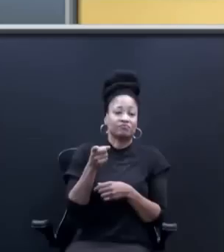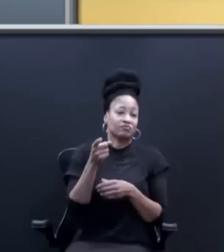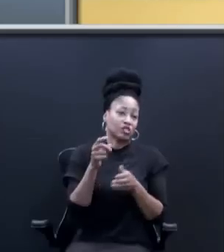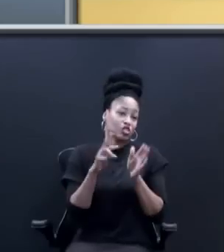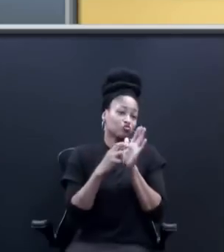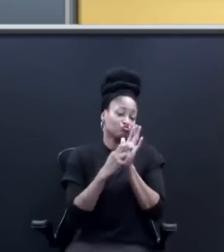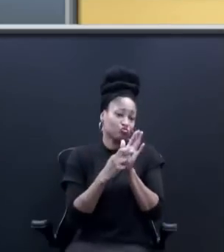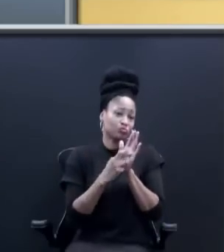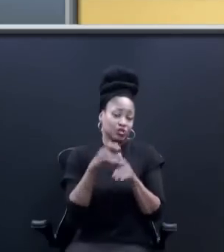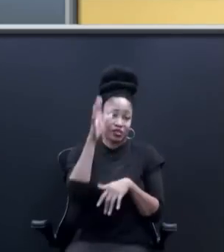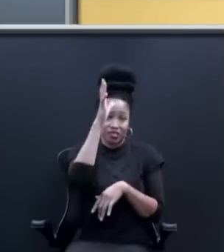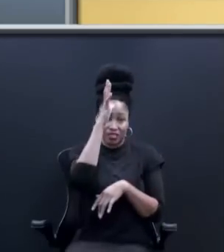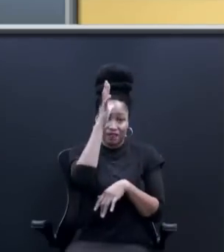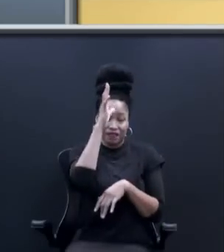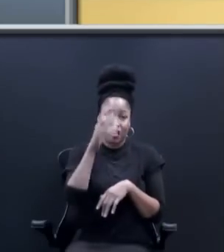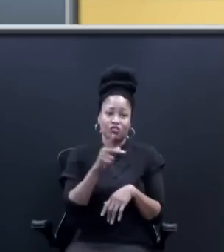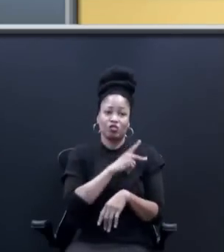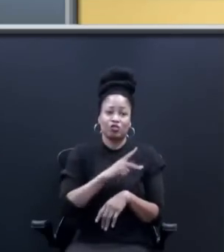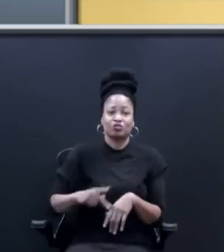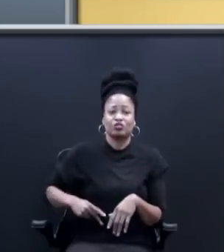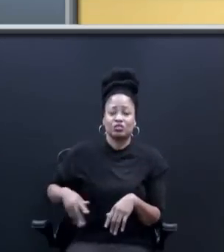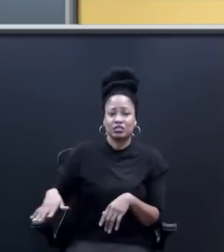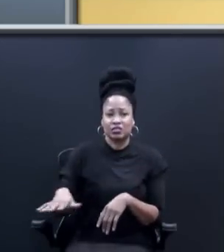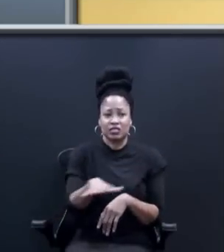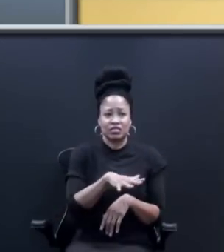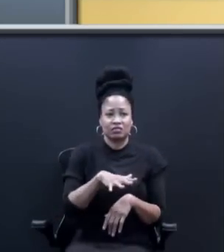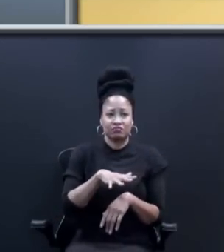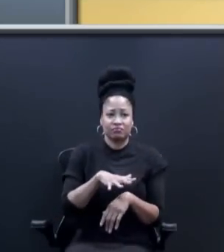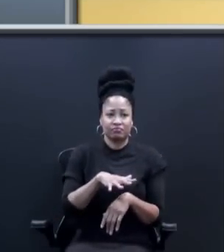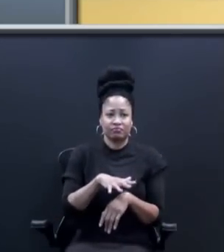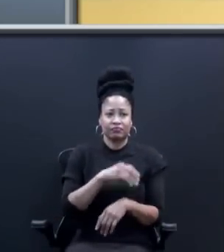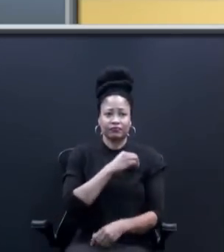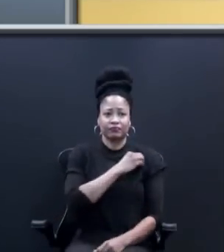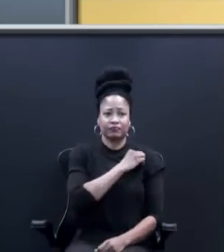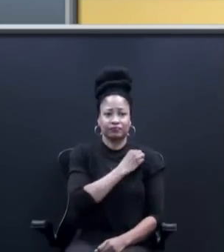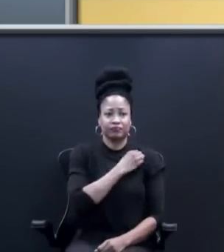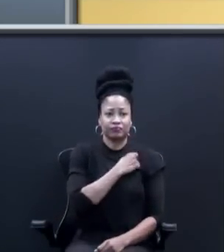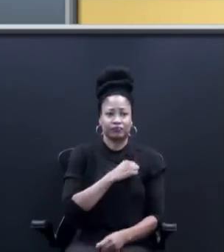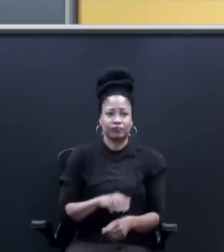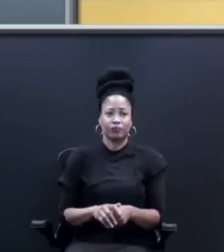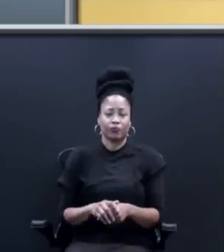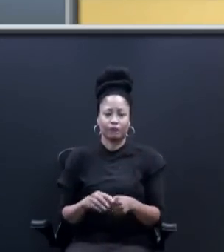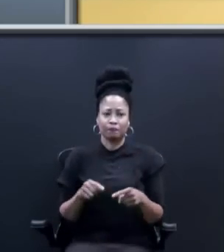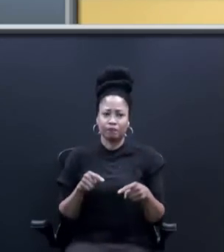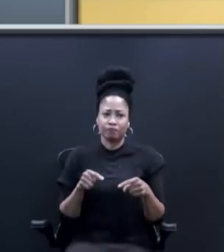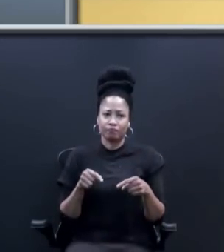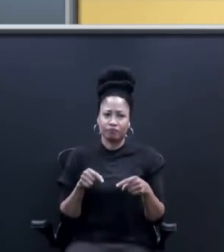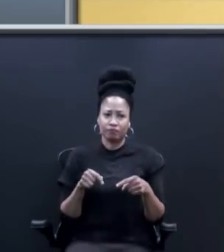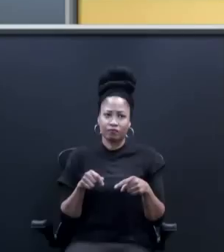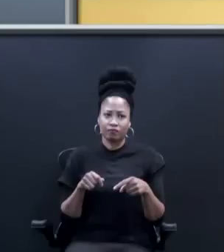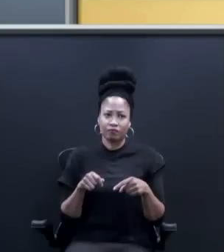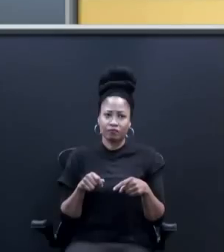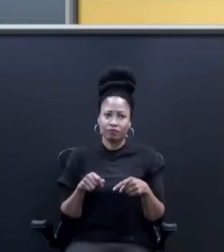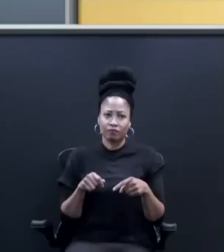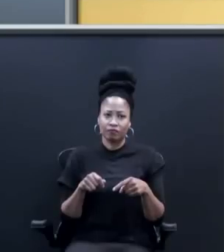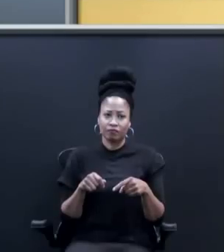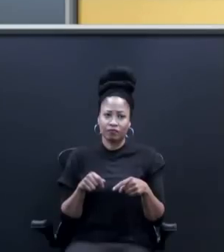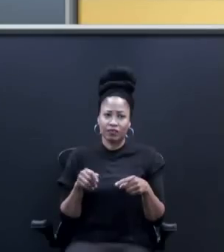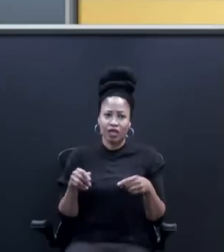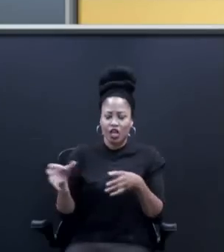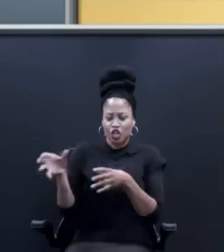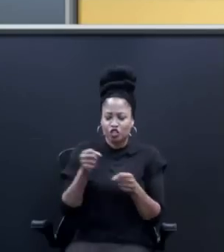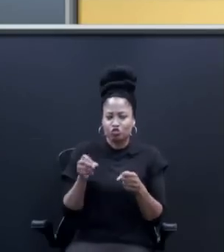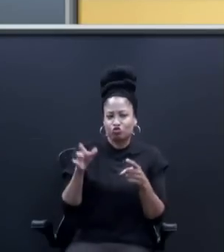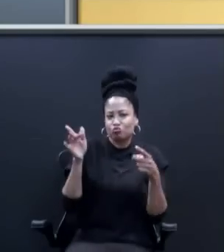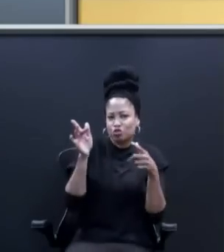roll. That's why the Lord did that quick. Time it got over there. Make you some sharp knife now, Joshua, and circumcise these babies. And he